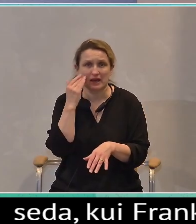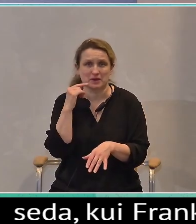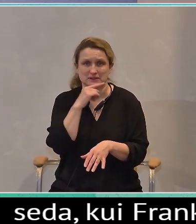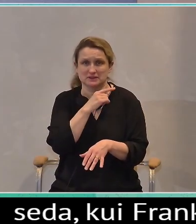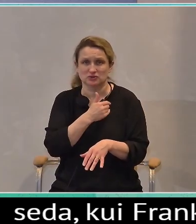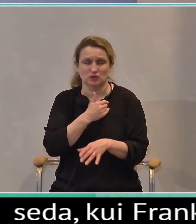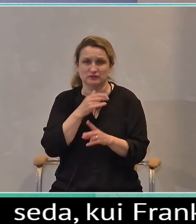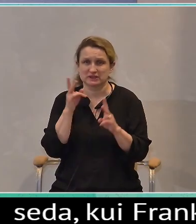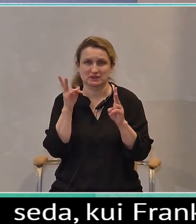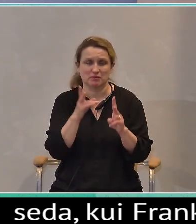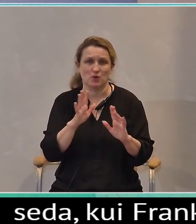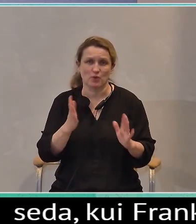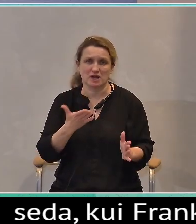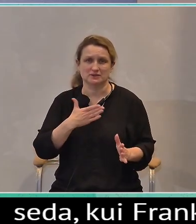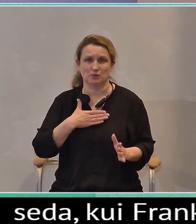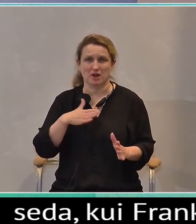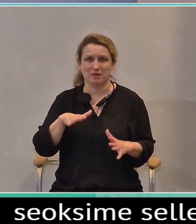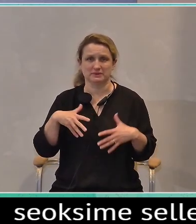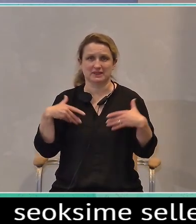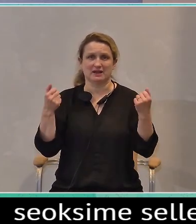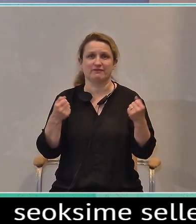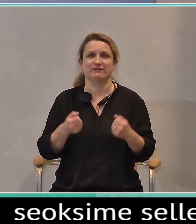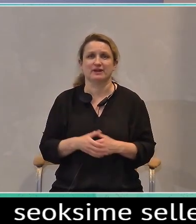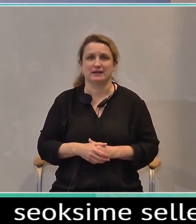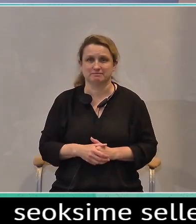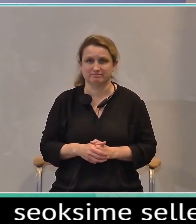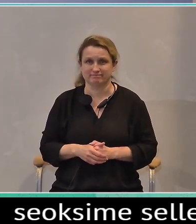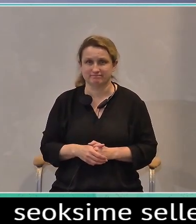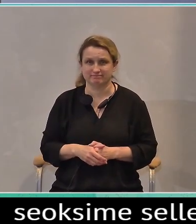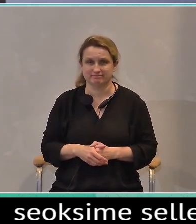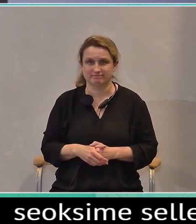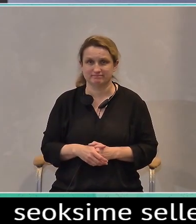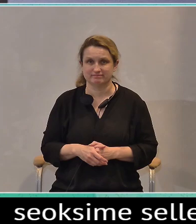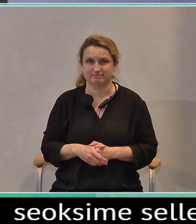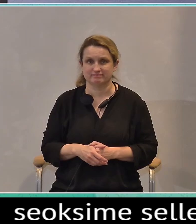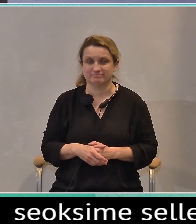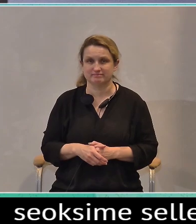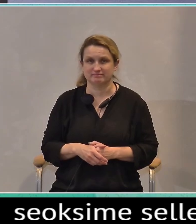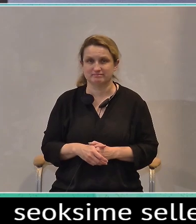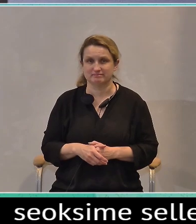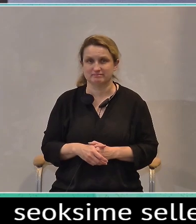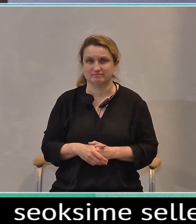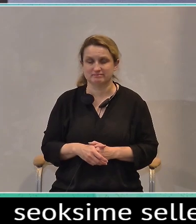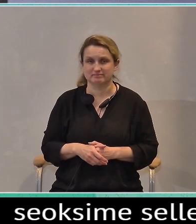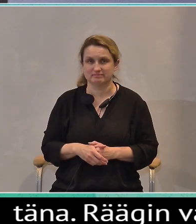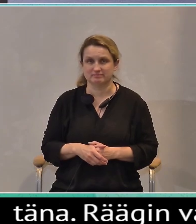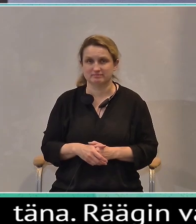all parents of children with rare disease. The wish is for the child to be